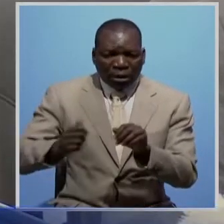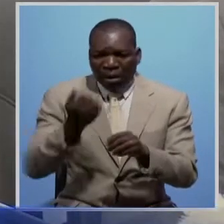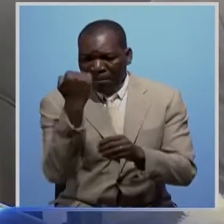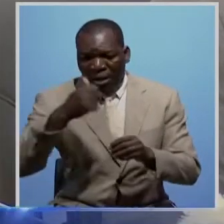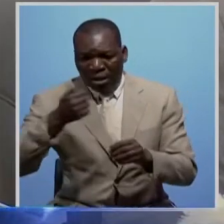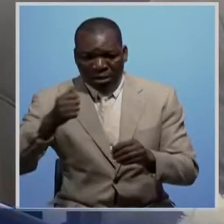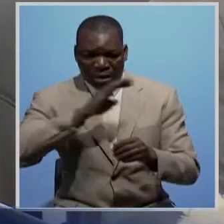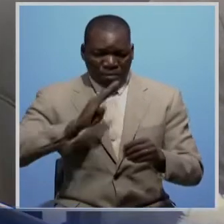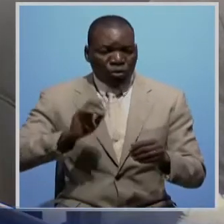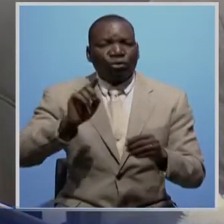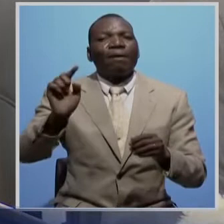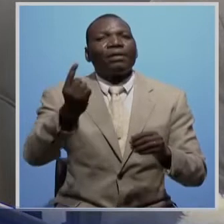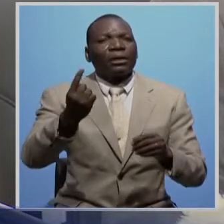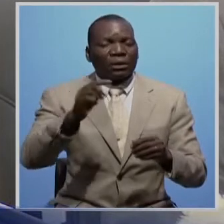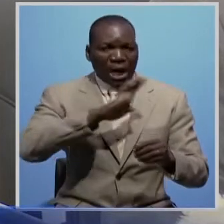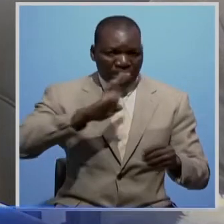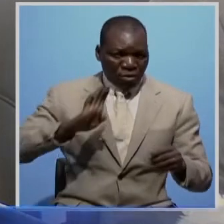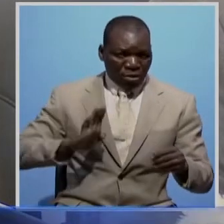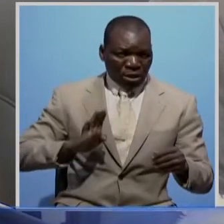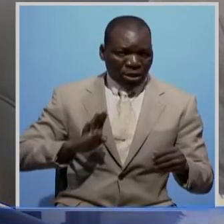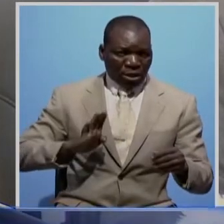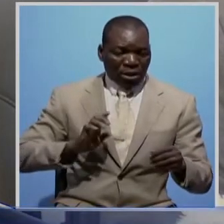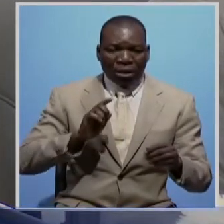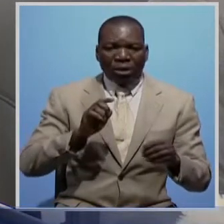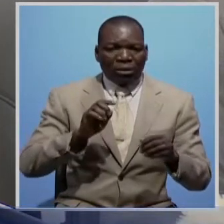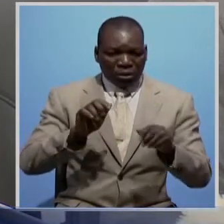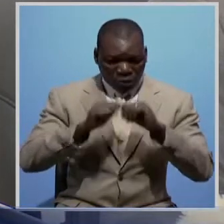ever board of the new organization.